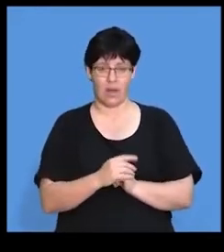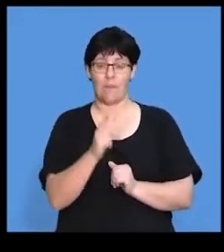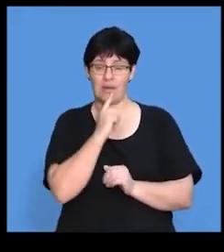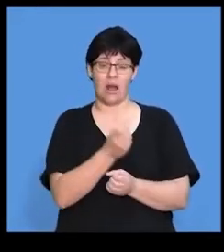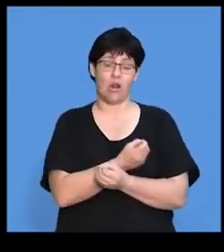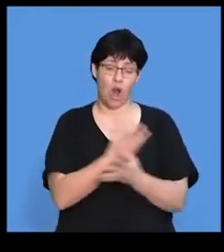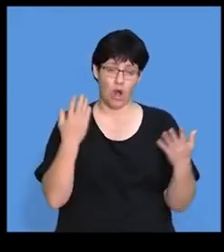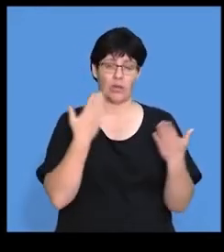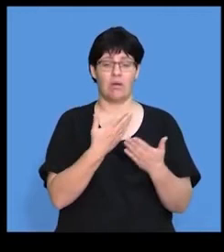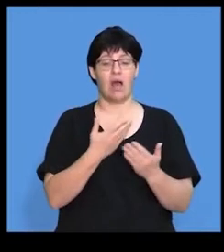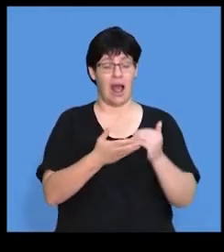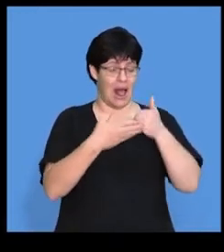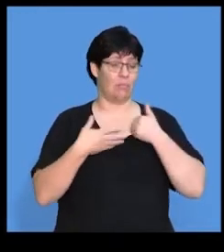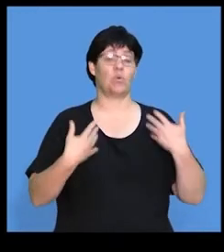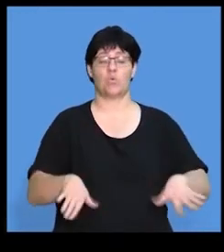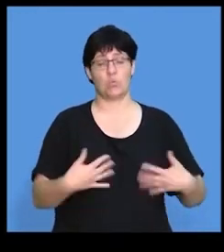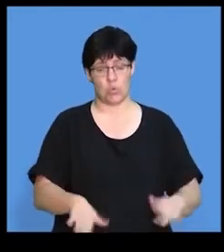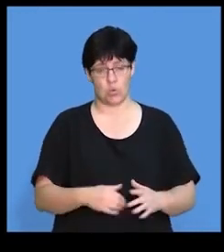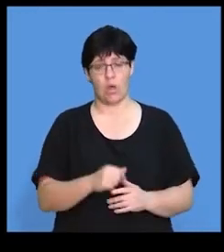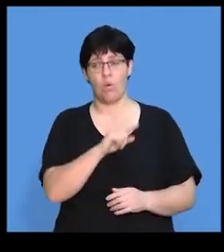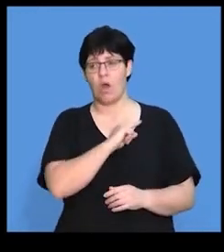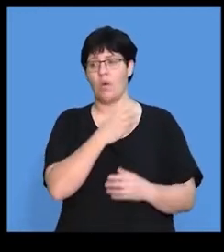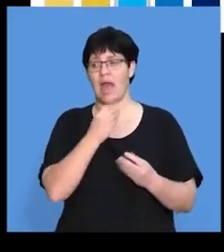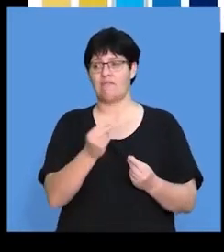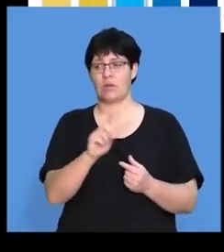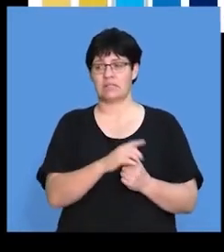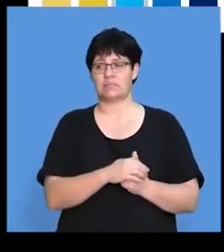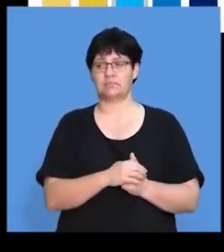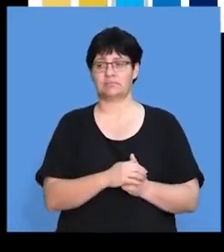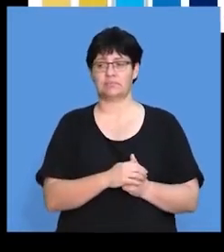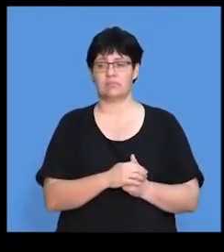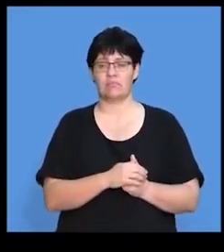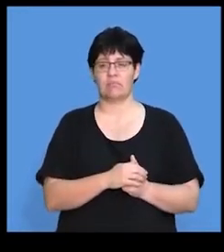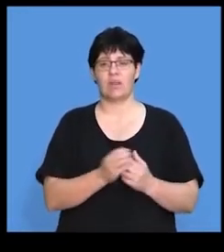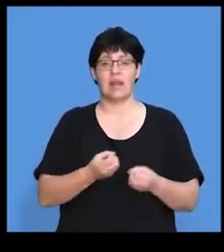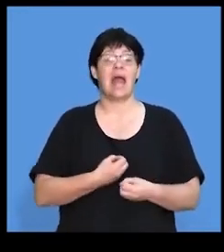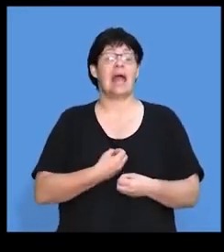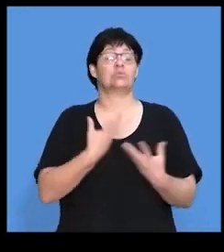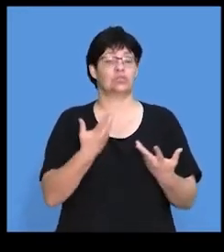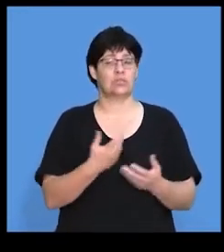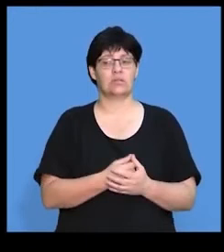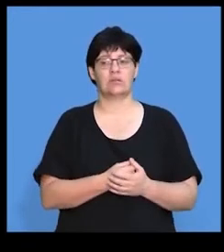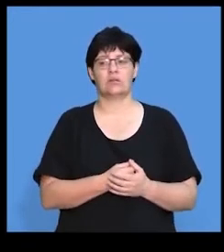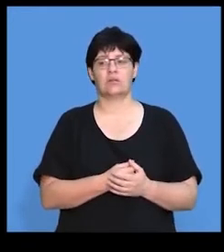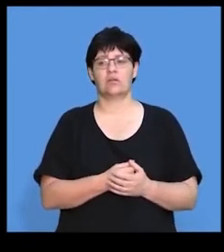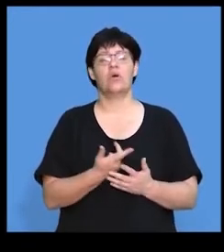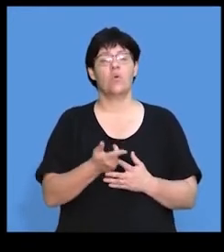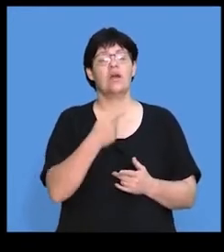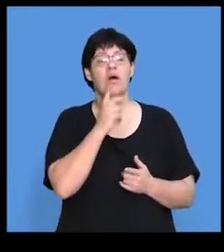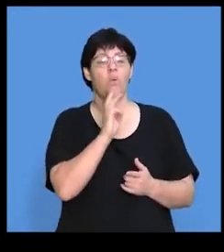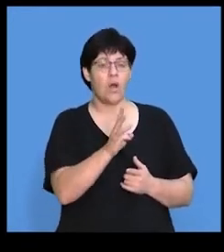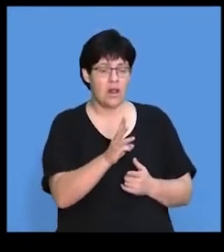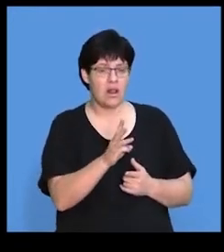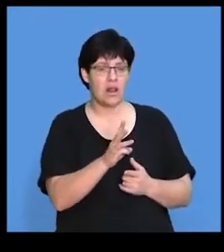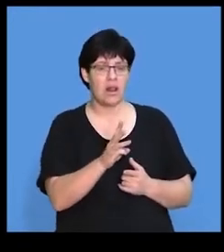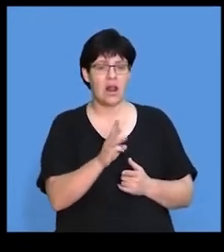lot more helpful, because then what we're going to have is an expression in the numerator that we're actually going